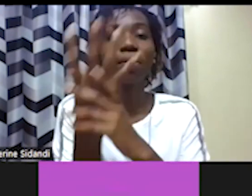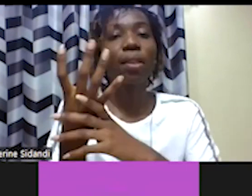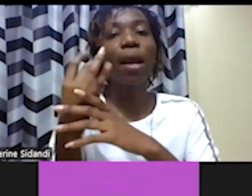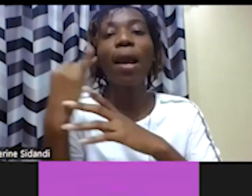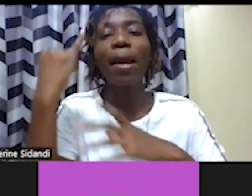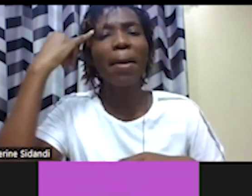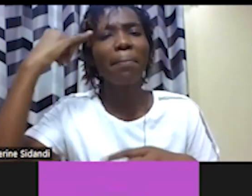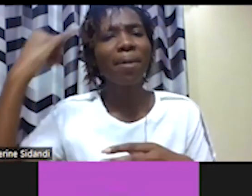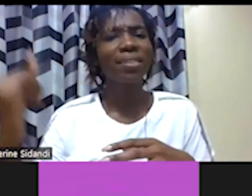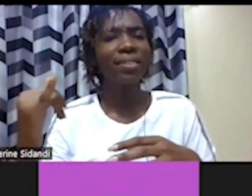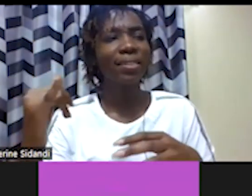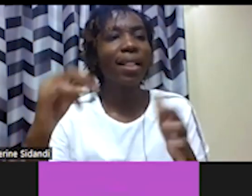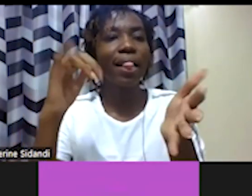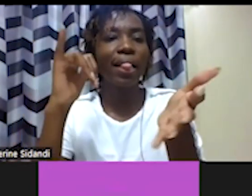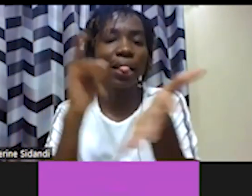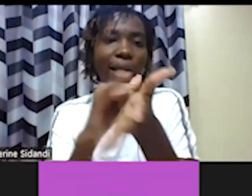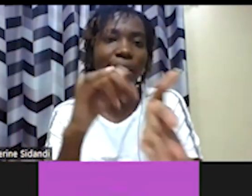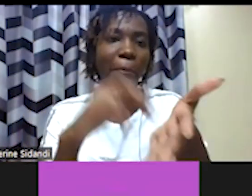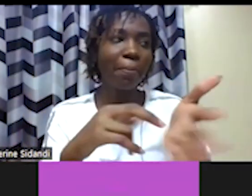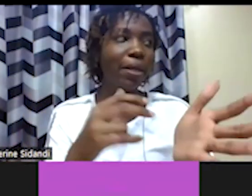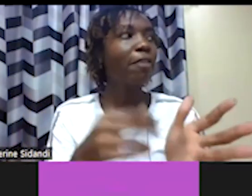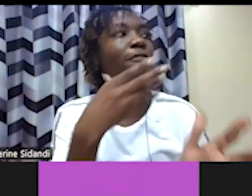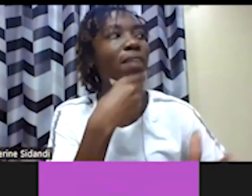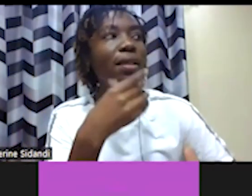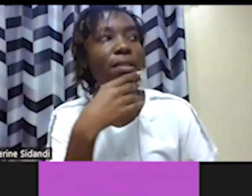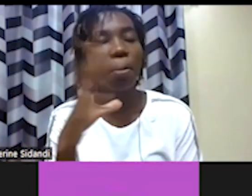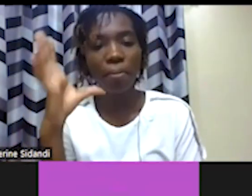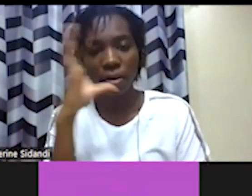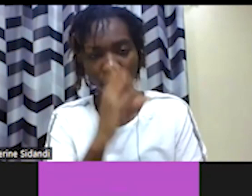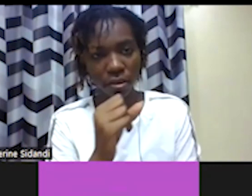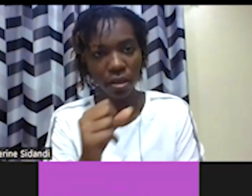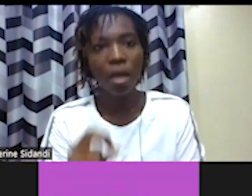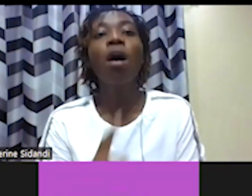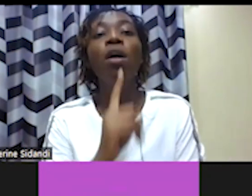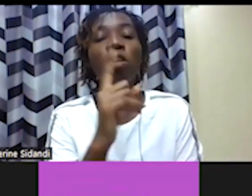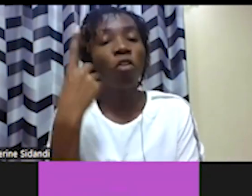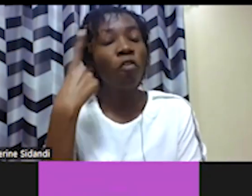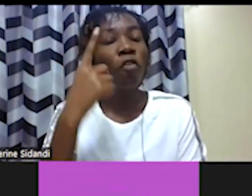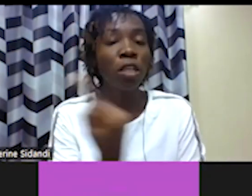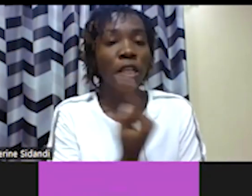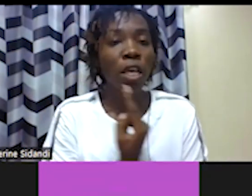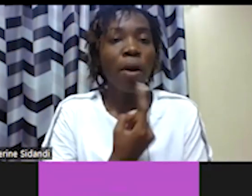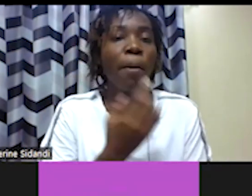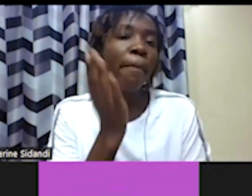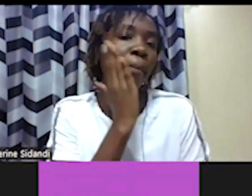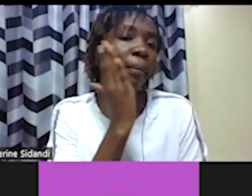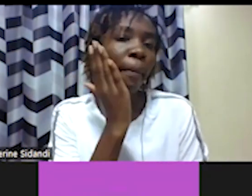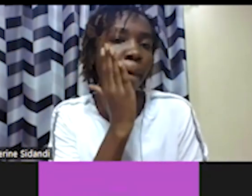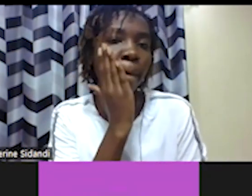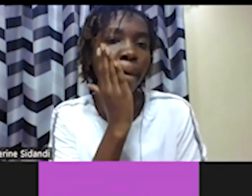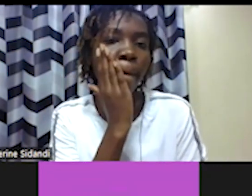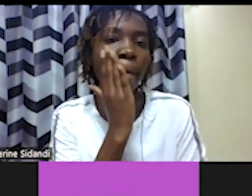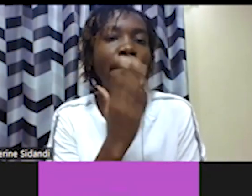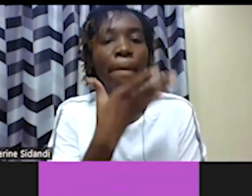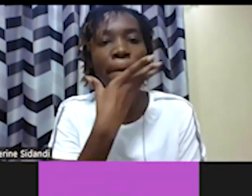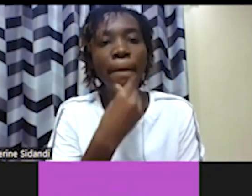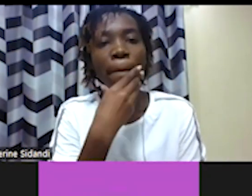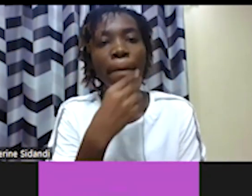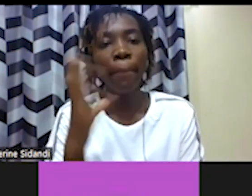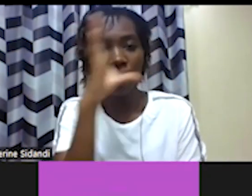imagine that means a father was absent. And so for the single mothers, a father was